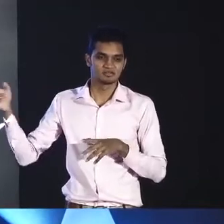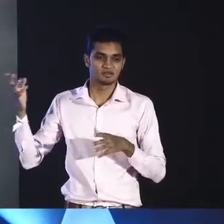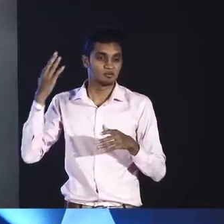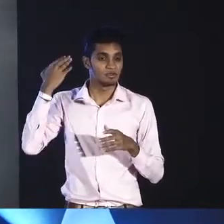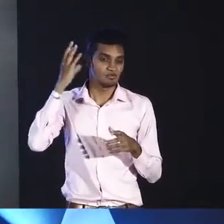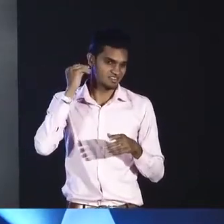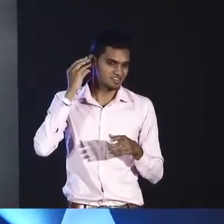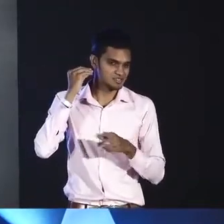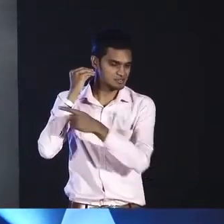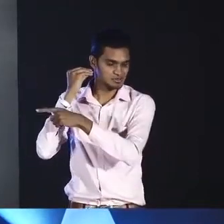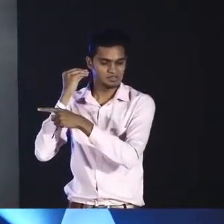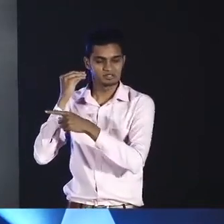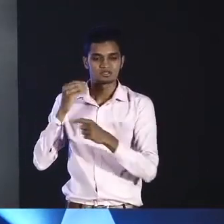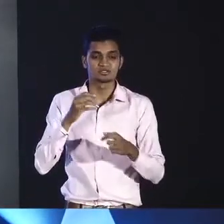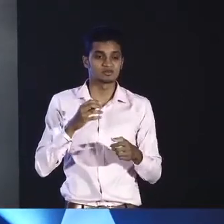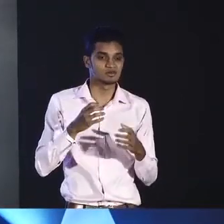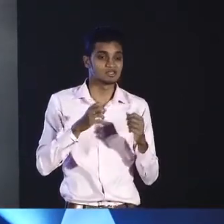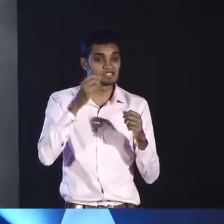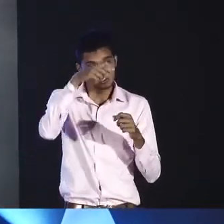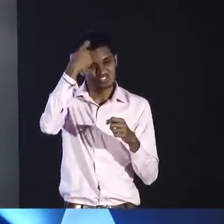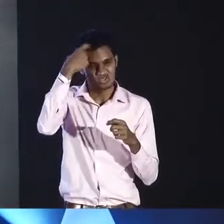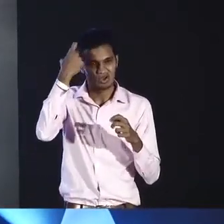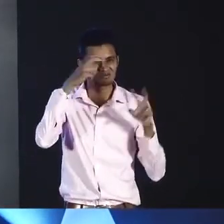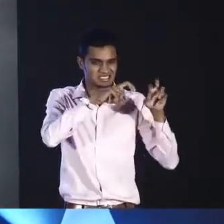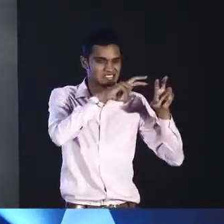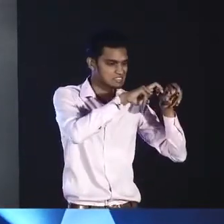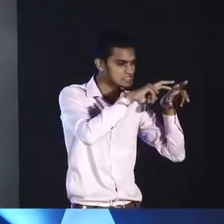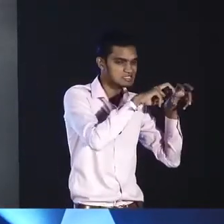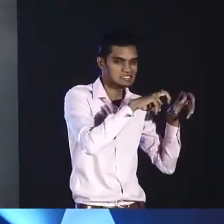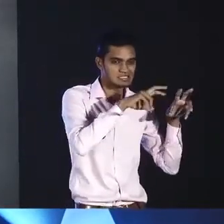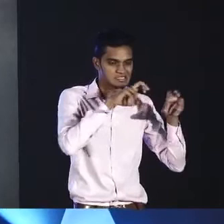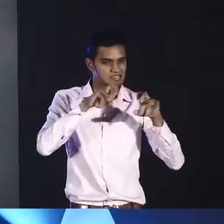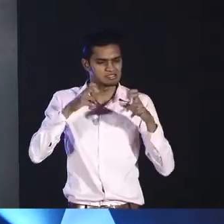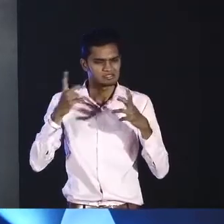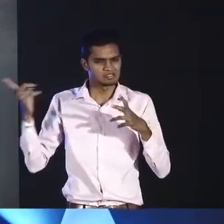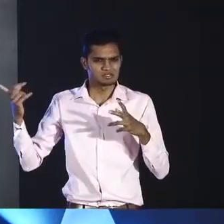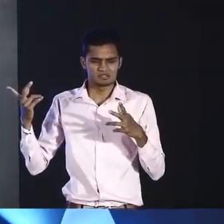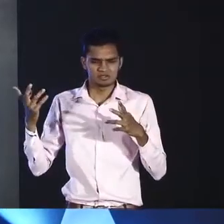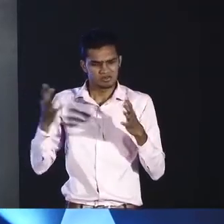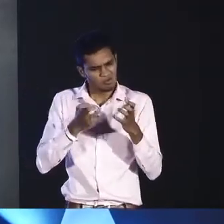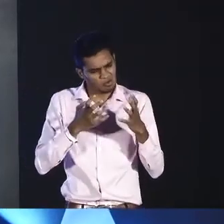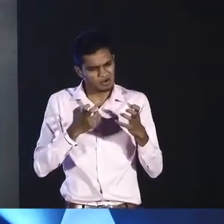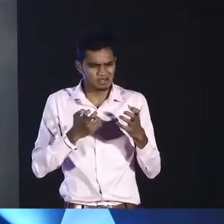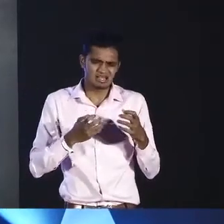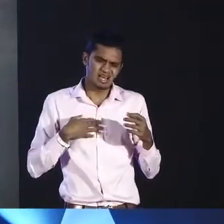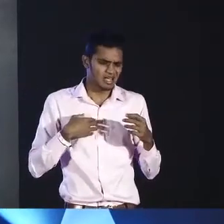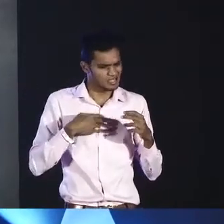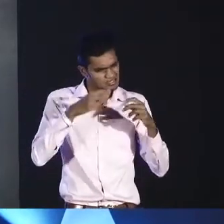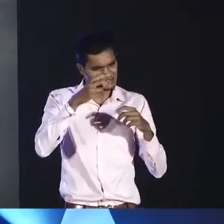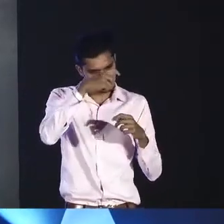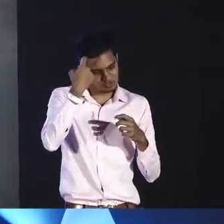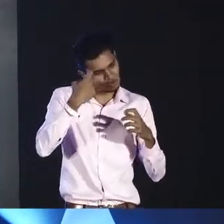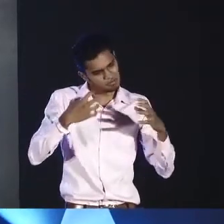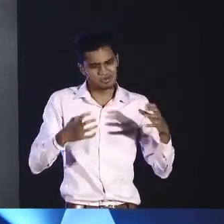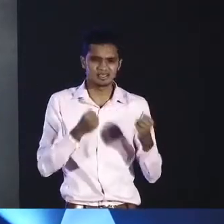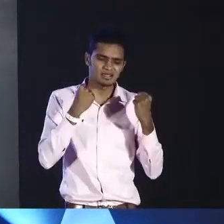my gold medal in MCOM in Mysore University, I was thrilled. I thought I'm going to get a job easily. But